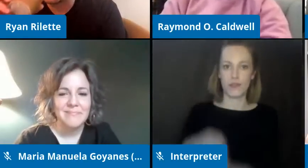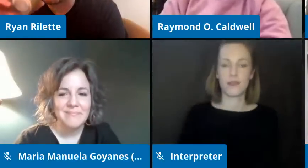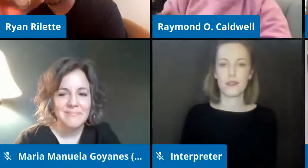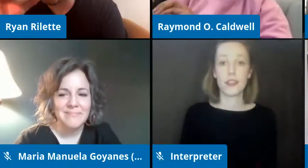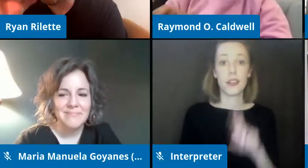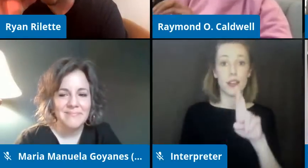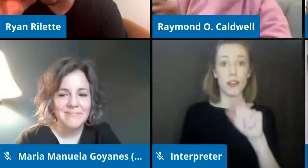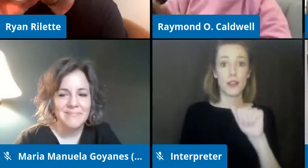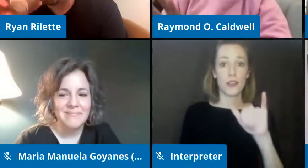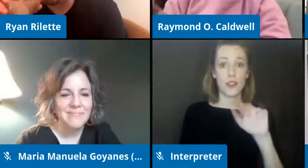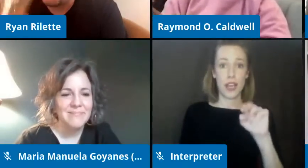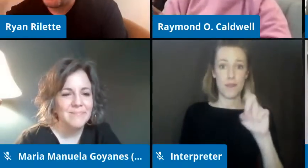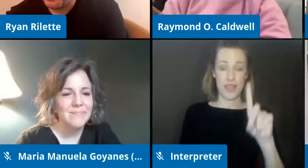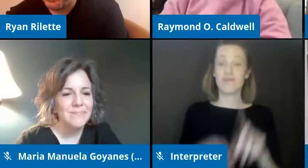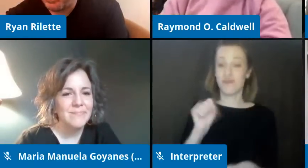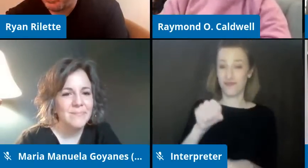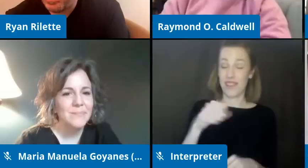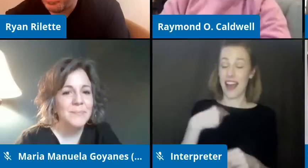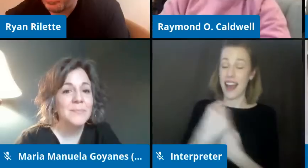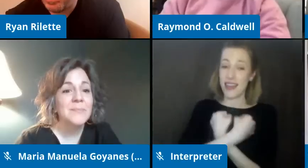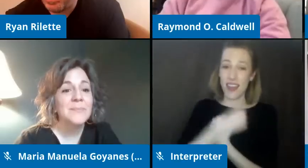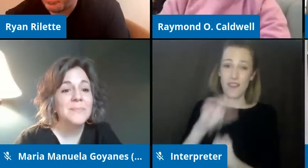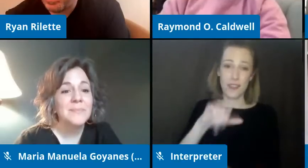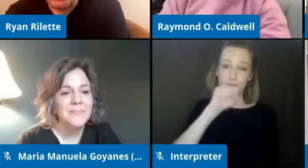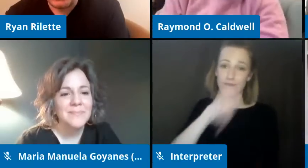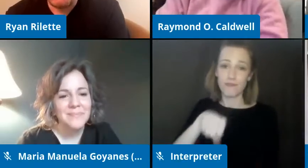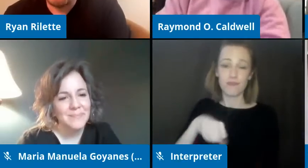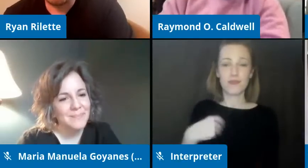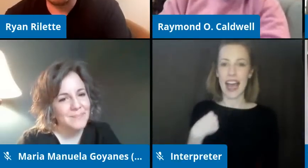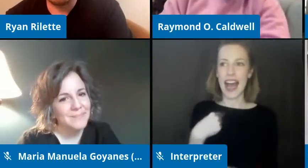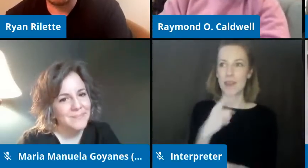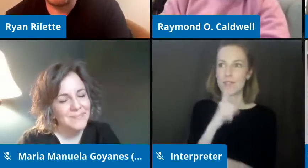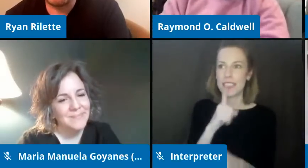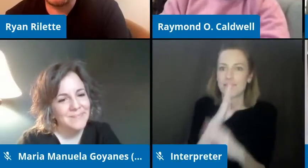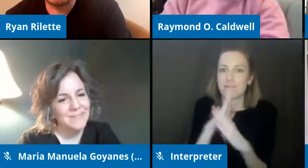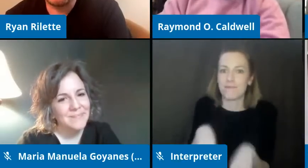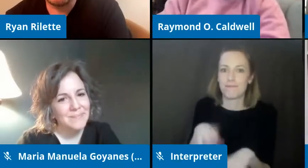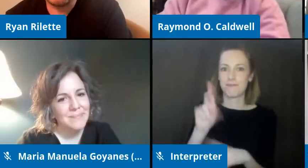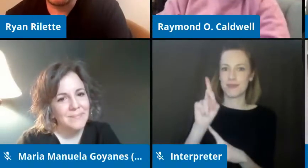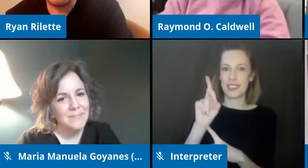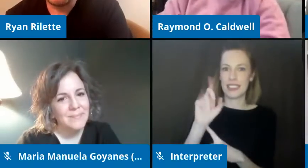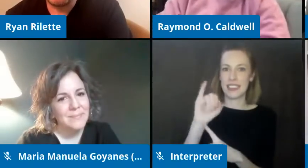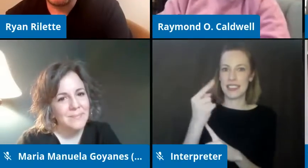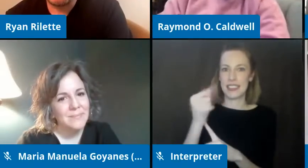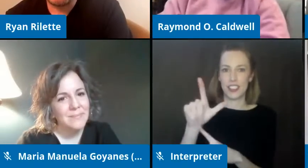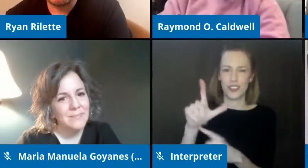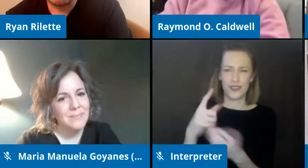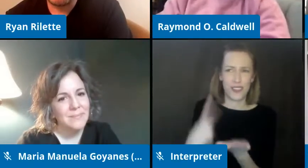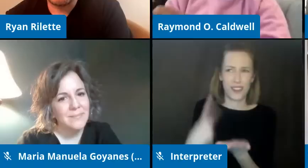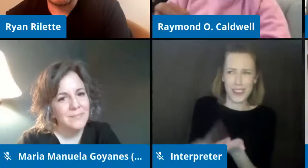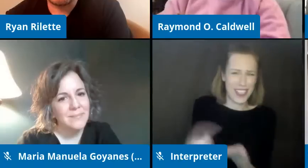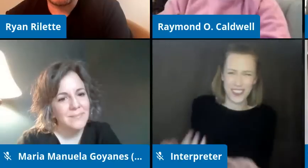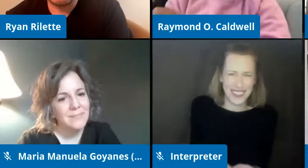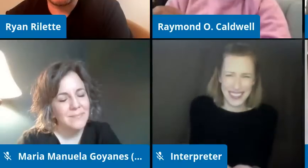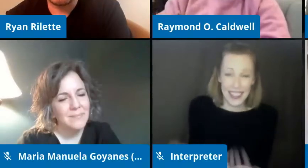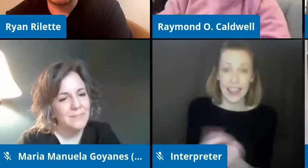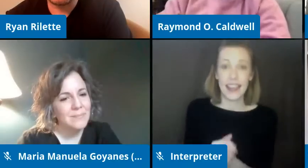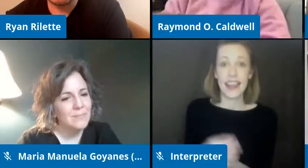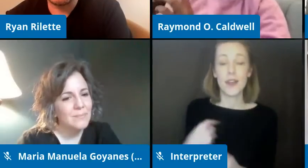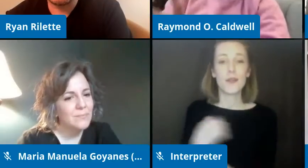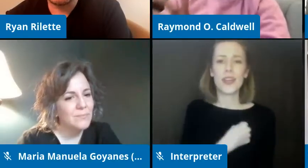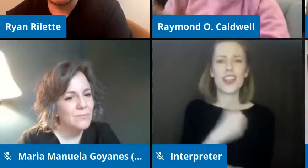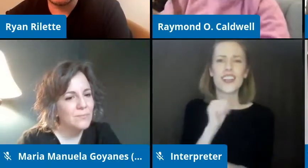very quiet about this digital conversation because we're not participating and we're trying to be very intentional about how